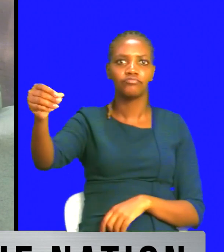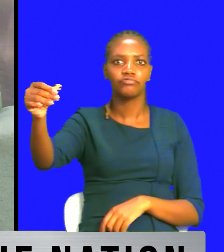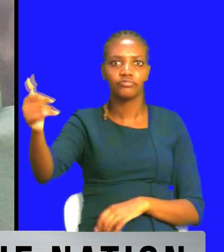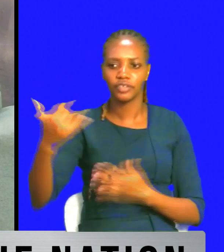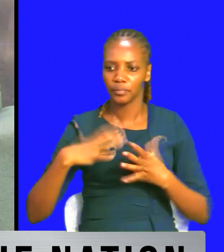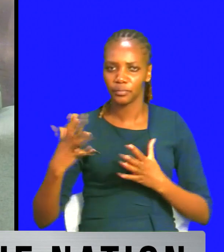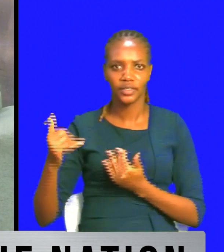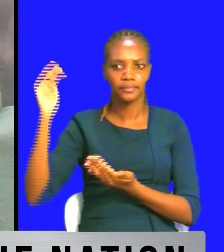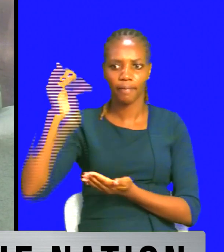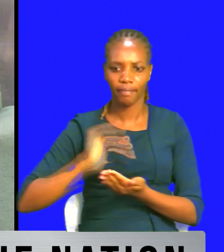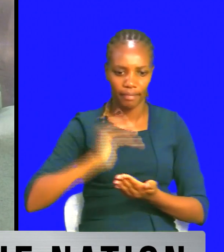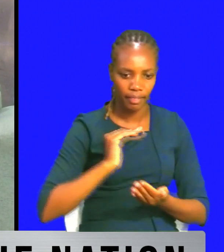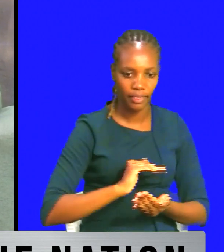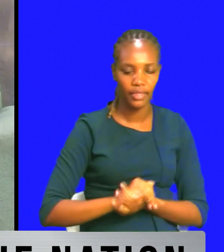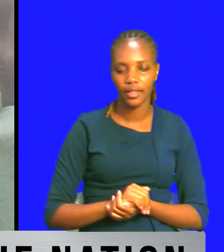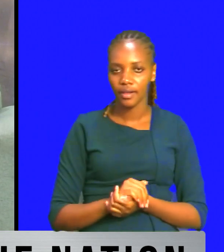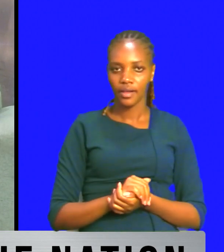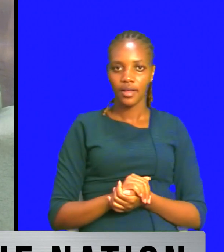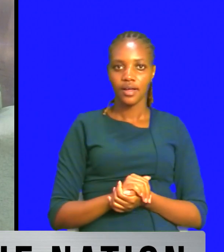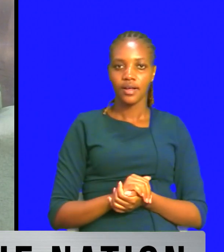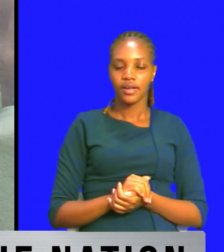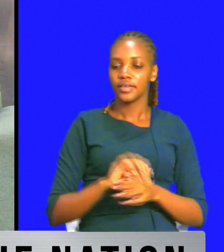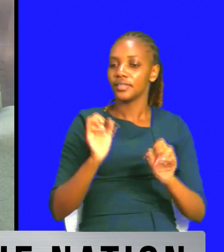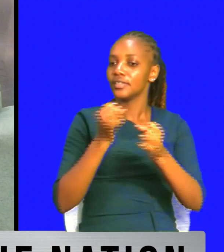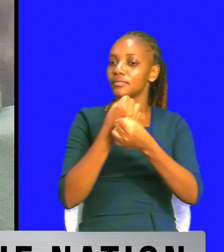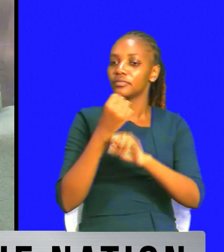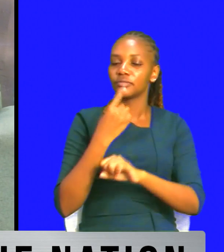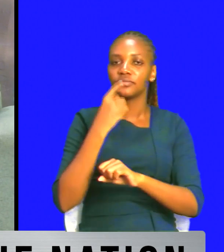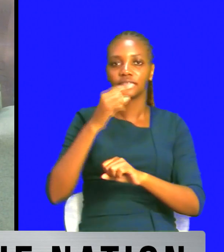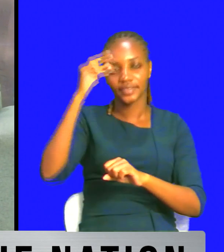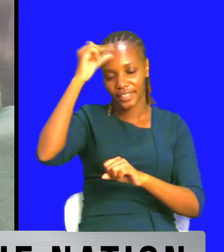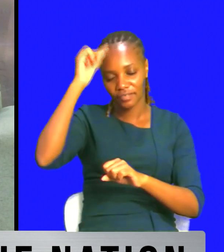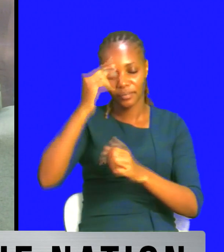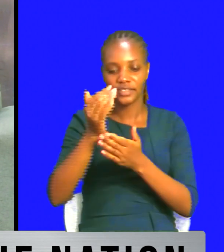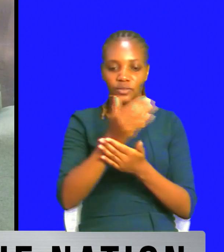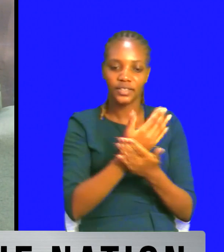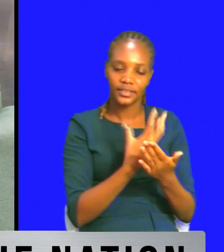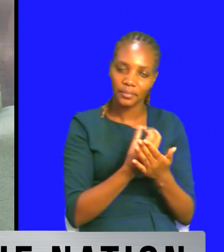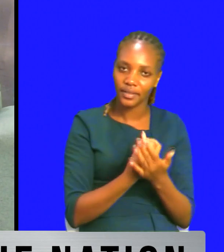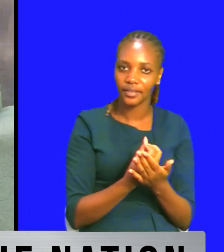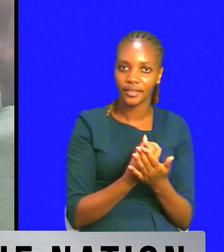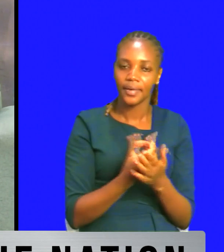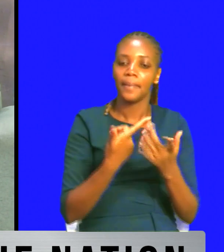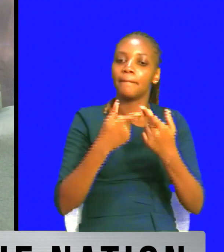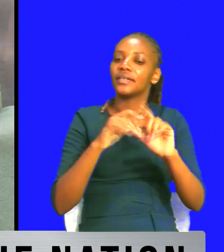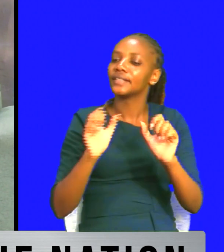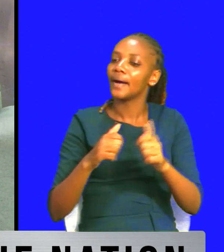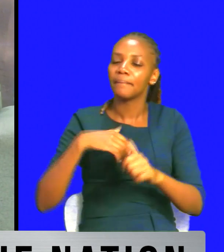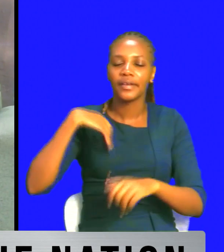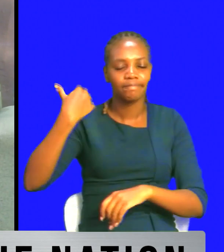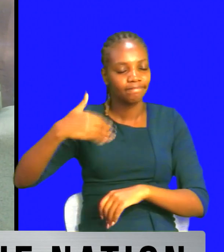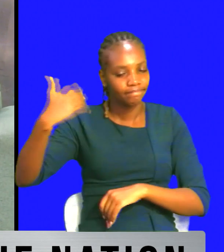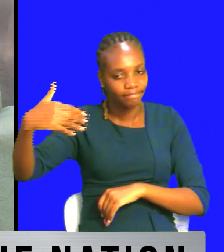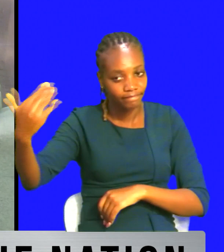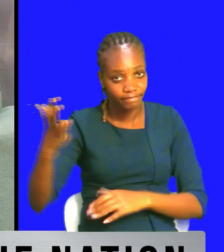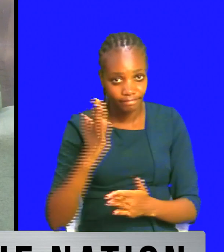matter, because you can't really say that government collects money every day. Yes. Day 1, day 2, day 3, day 4, day 5 collects